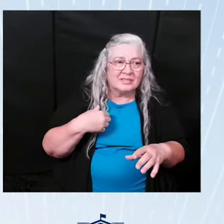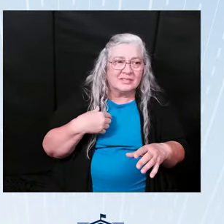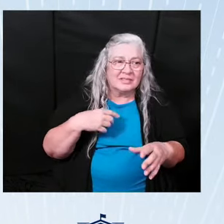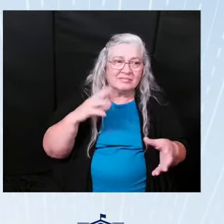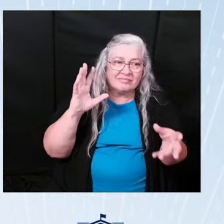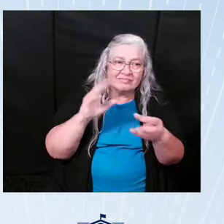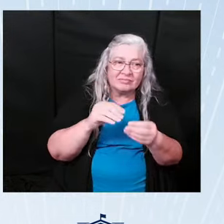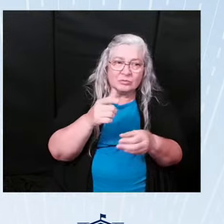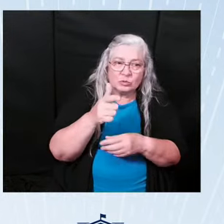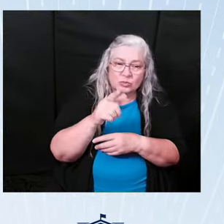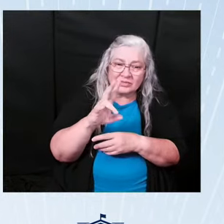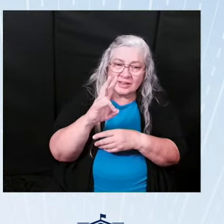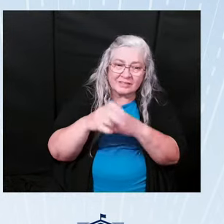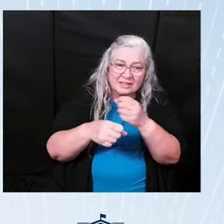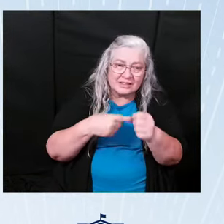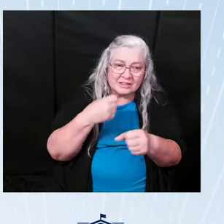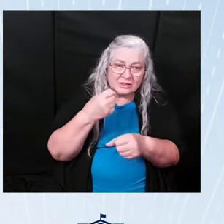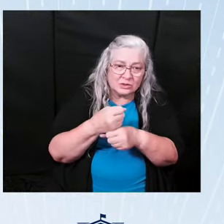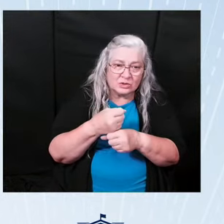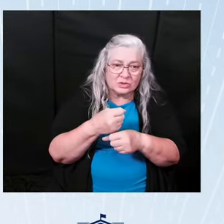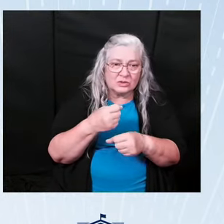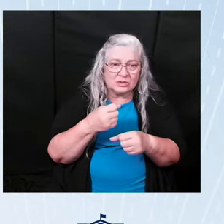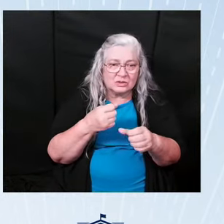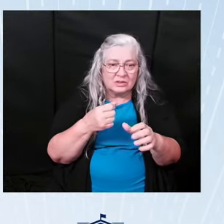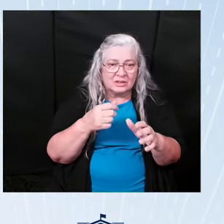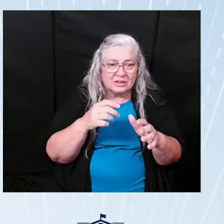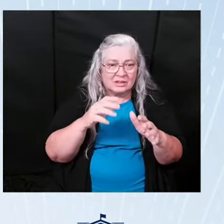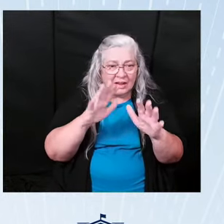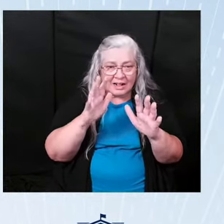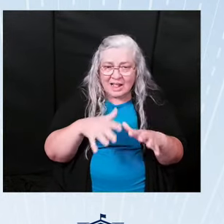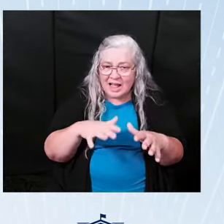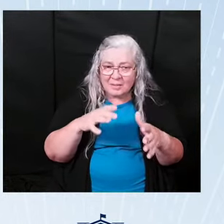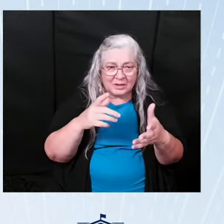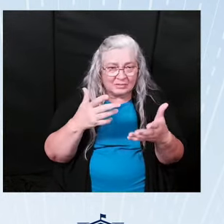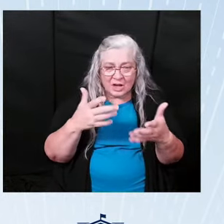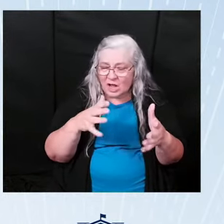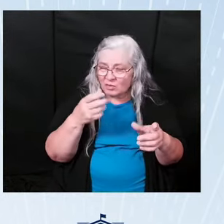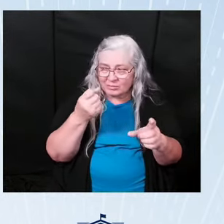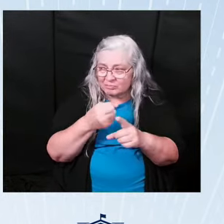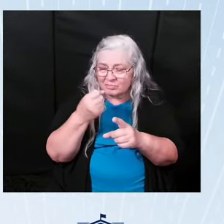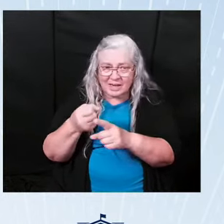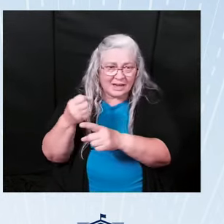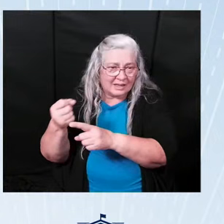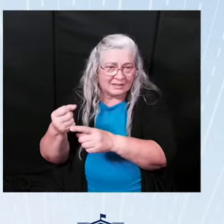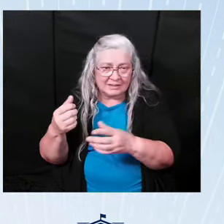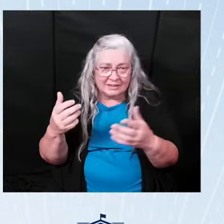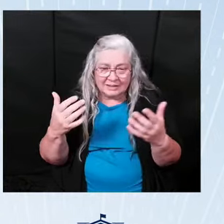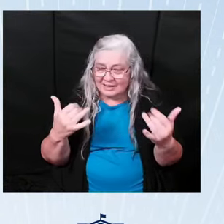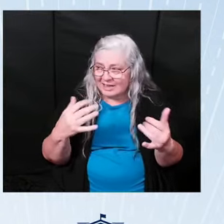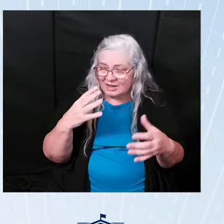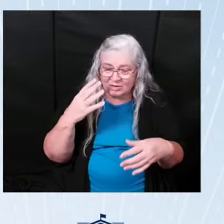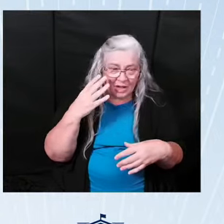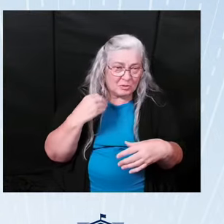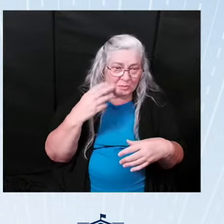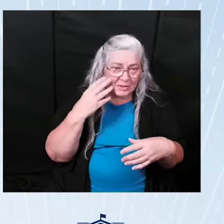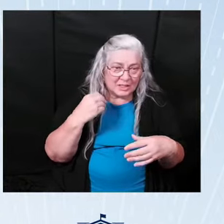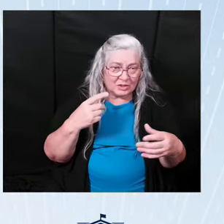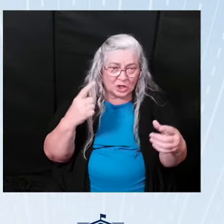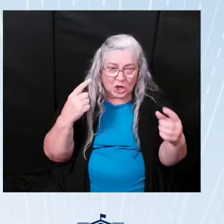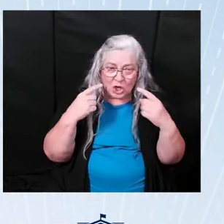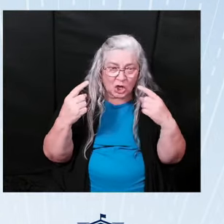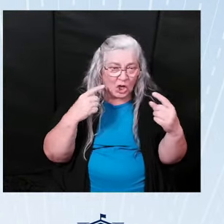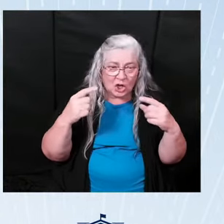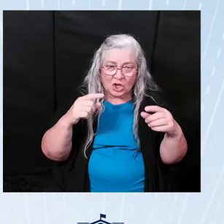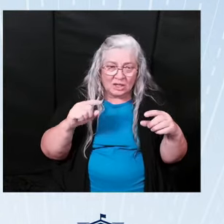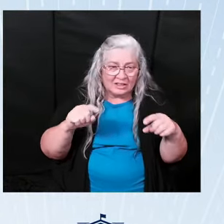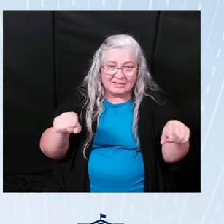noted, the climate crisis is already upon us, and today we've heard how practitioners from across the country are leading